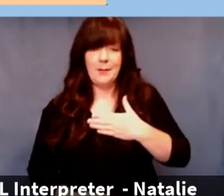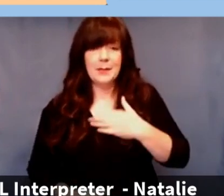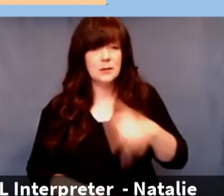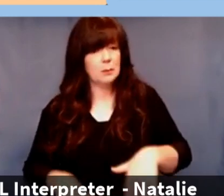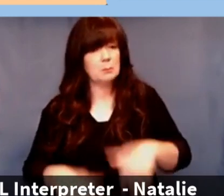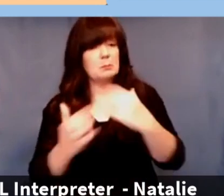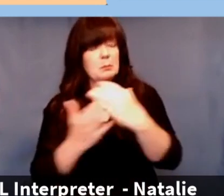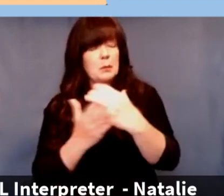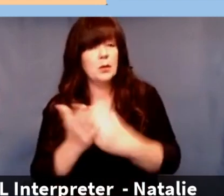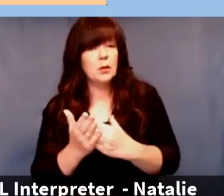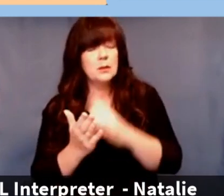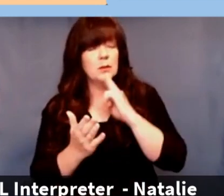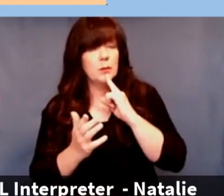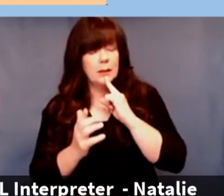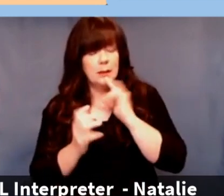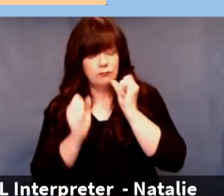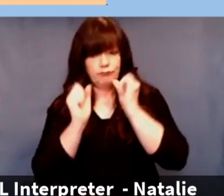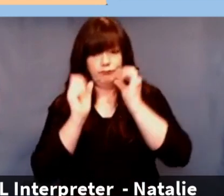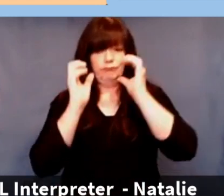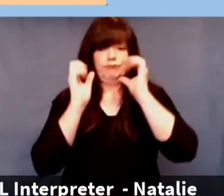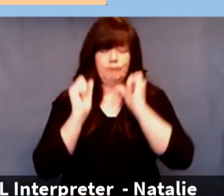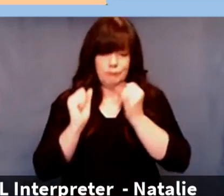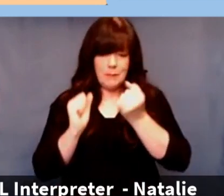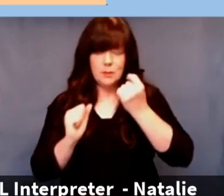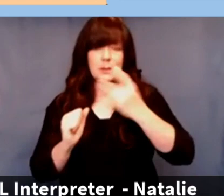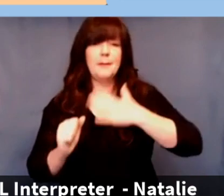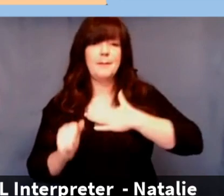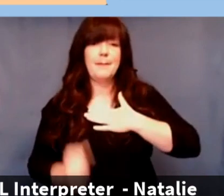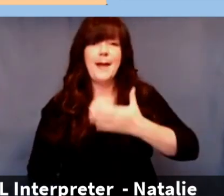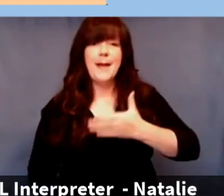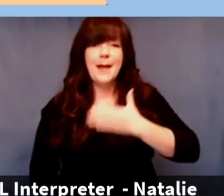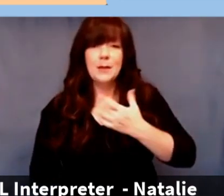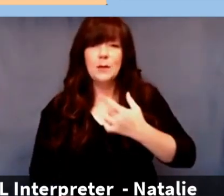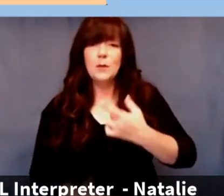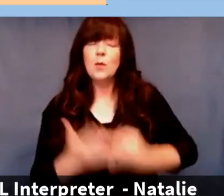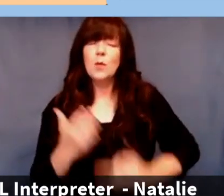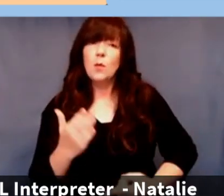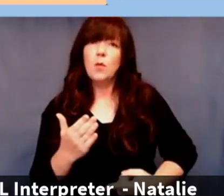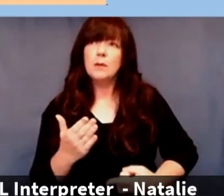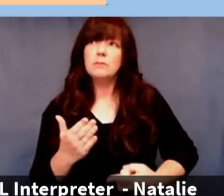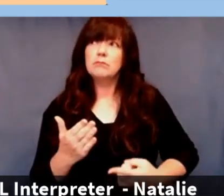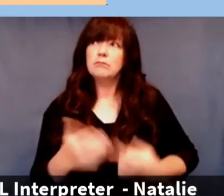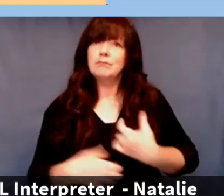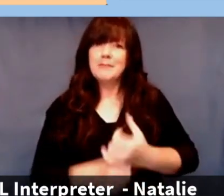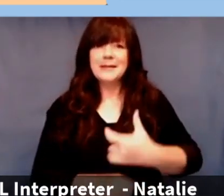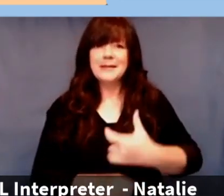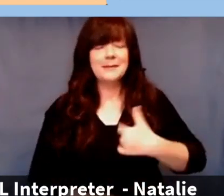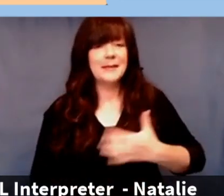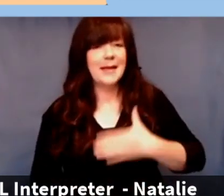eyes to my own happiness and what is it that makes me happy. And